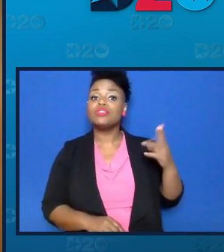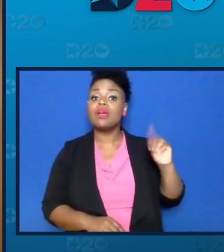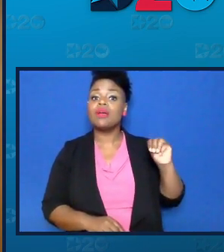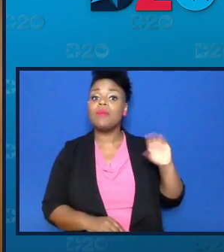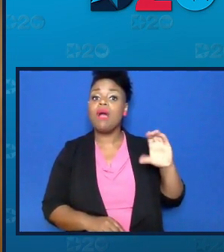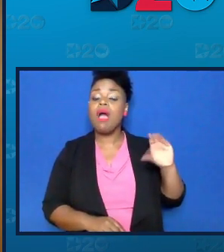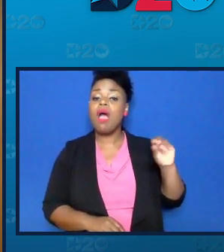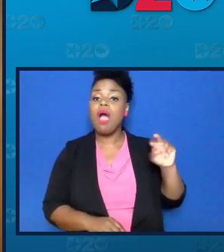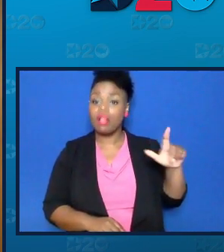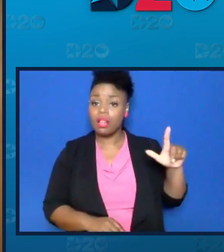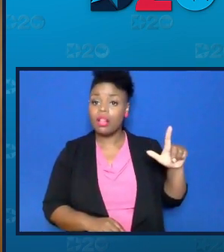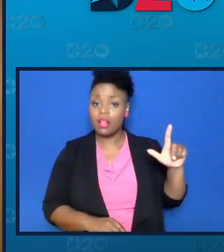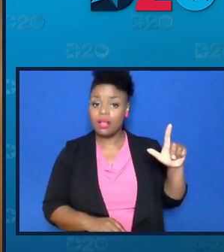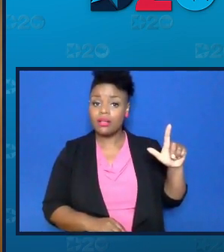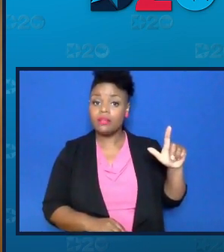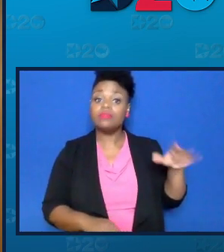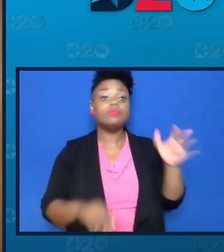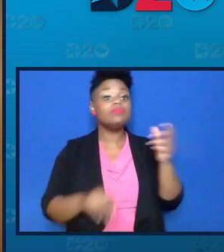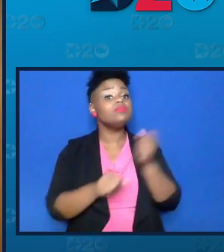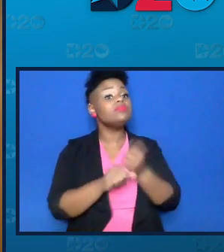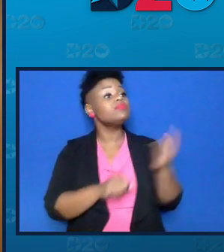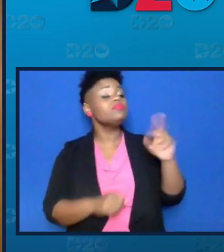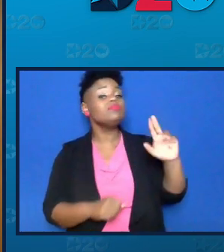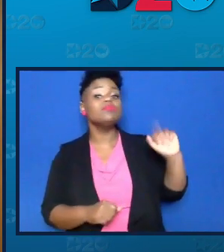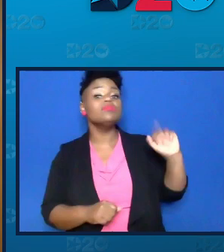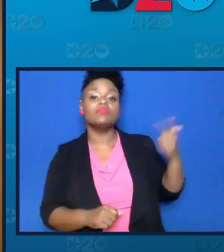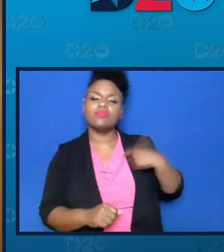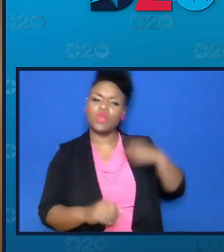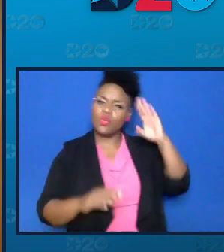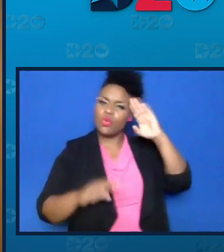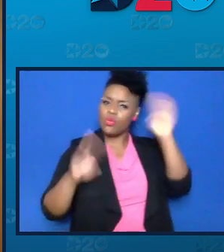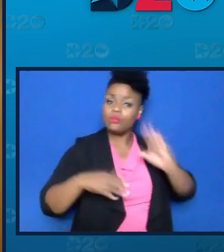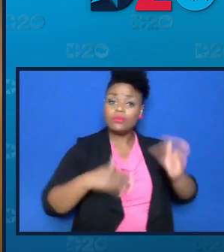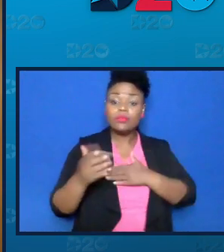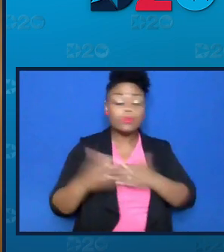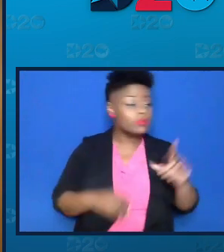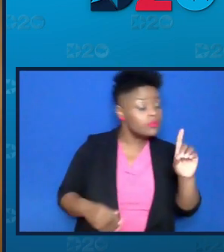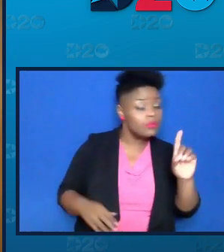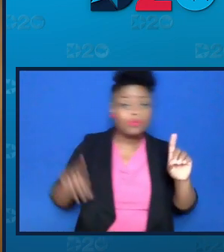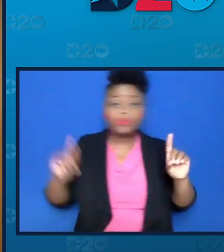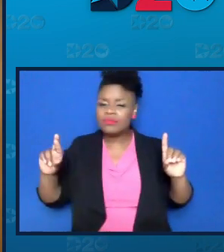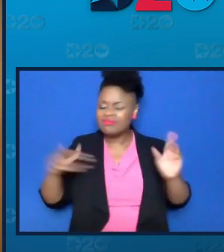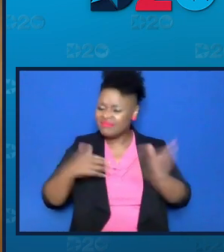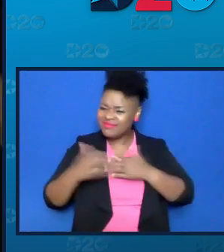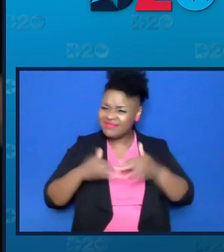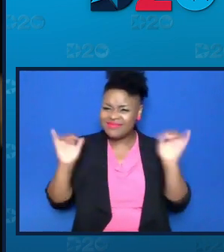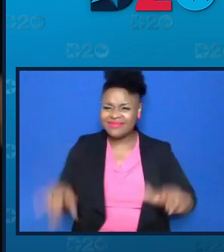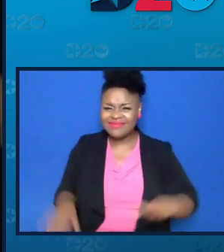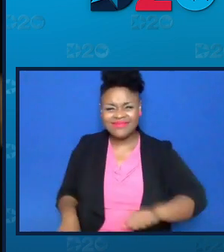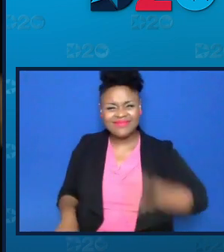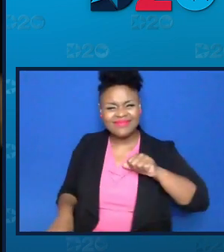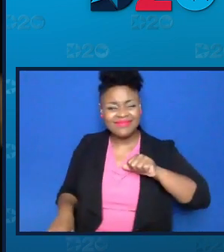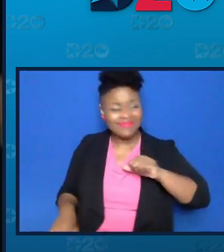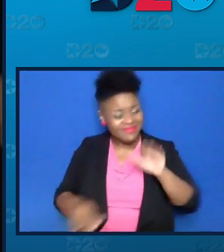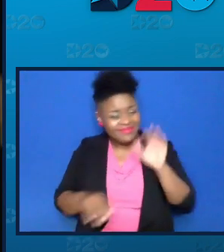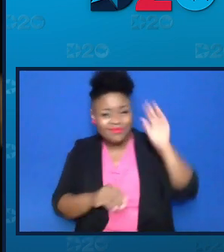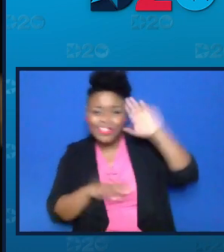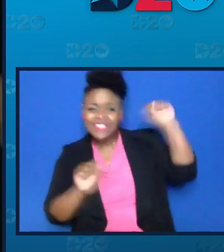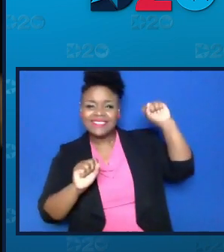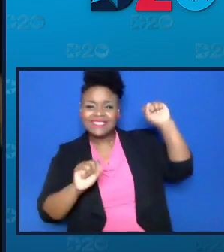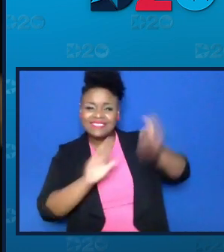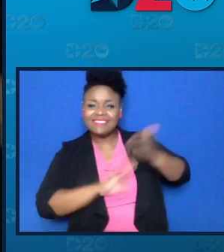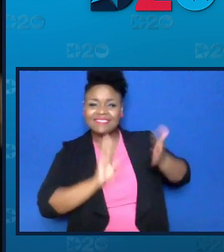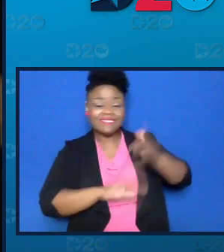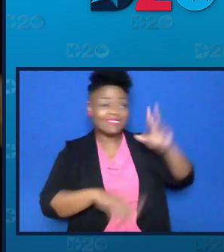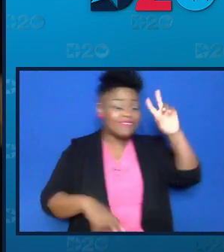or Republicans, will be proud of their president, will be proud of their vice president. And that our recovery is